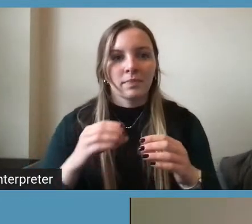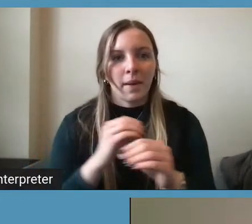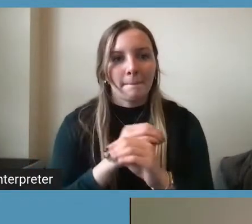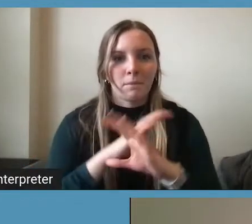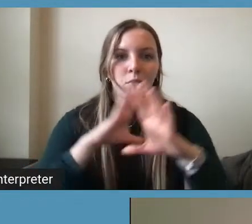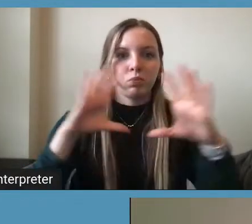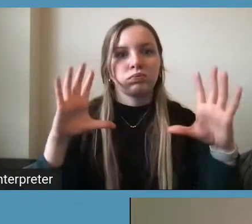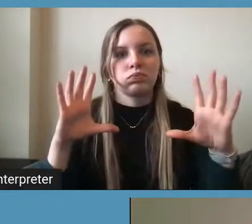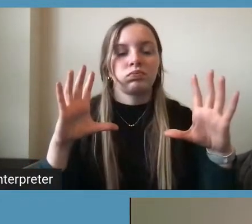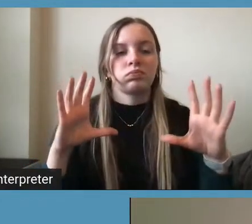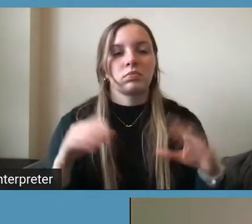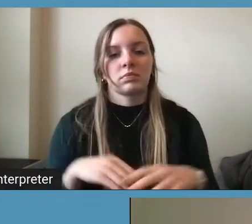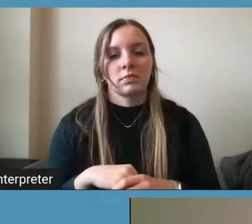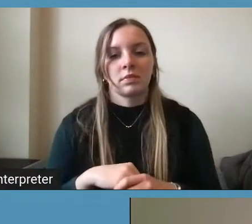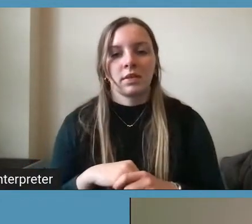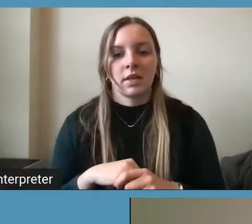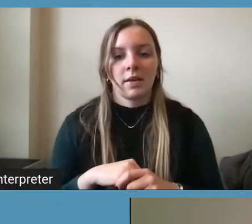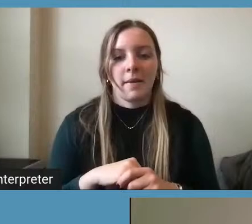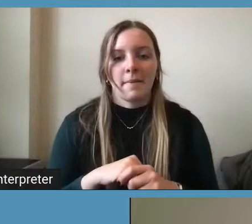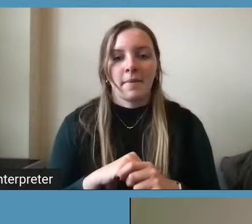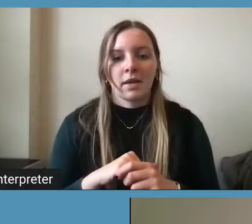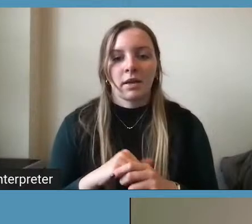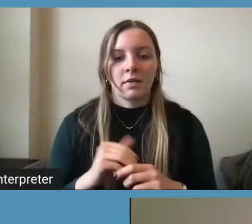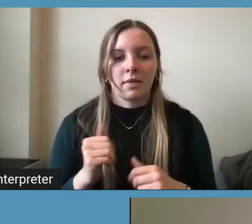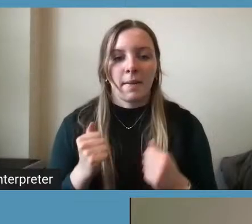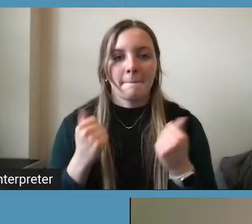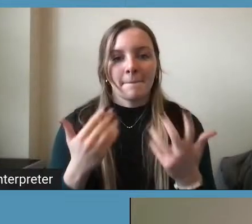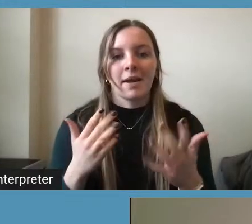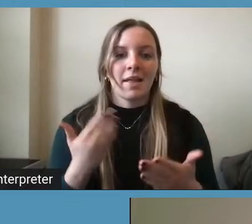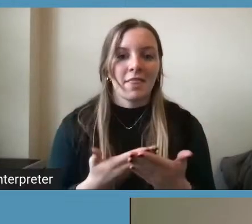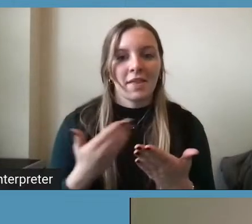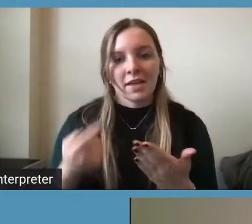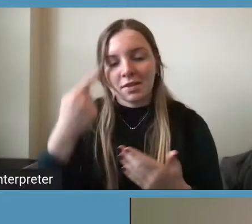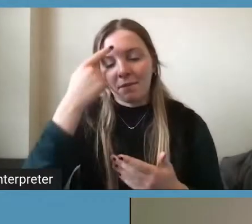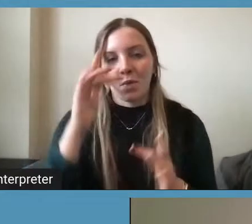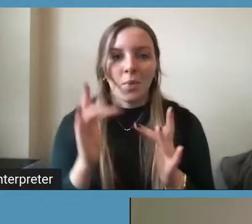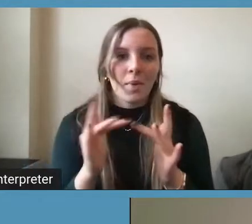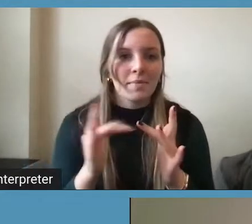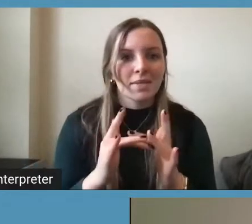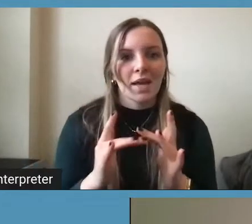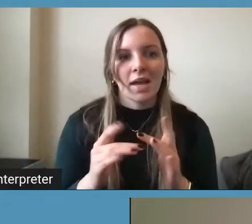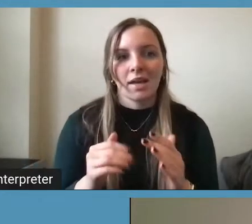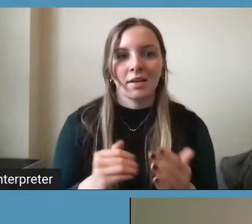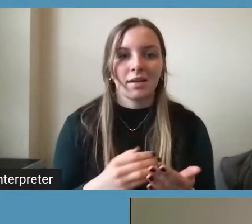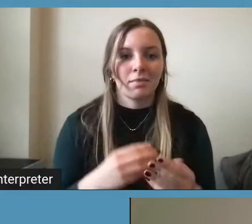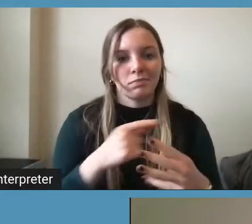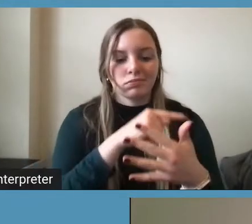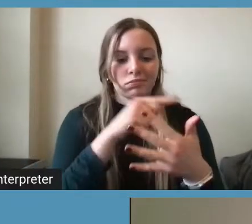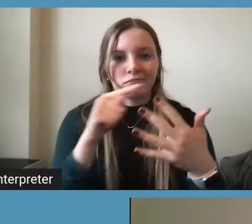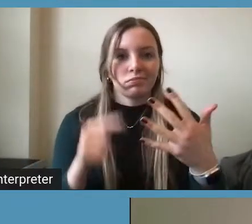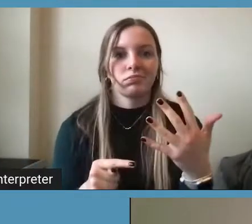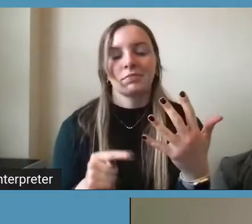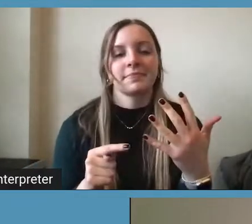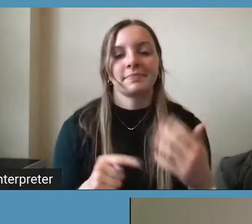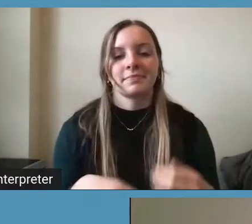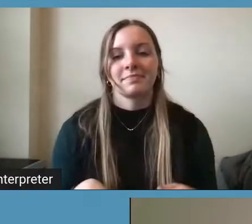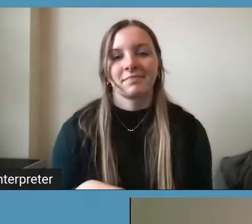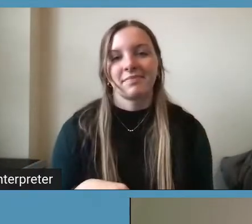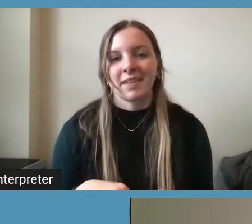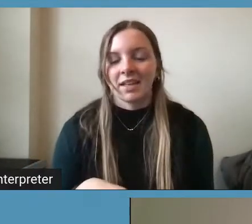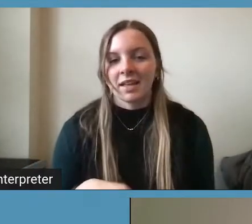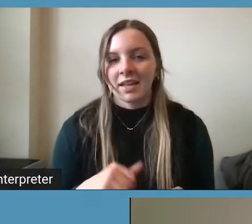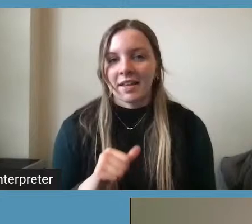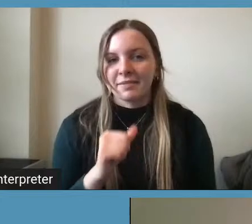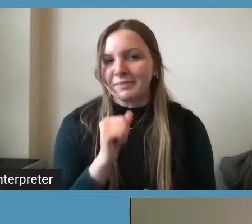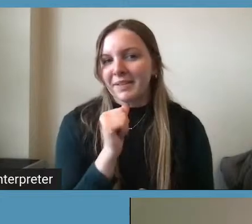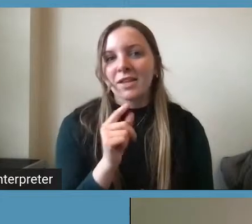cool thing for my website, and I'm going to meet research and conservation needs and so forth. Well, not necessarily, right?